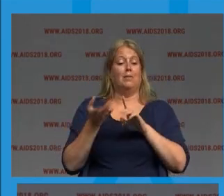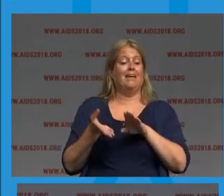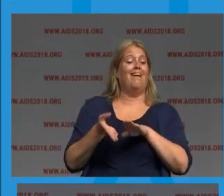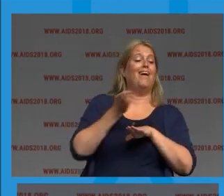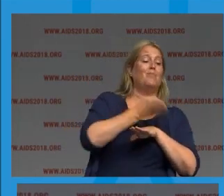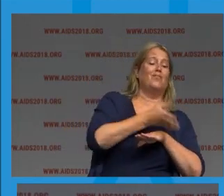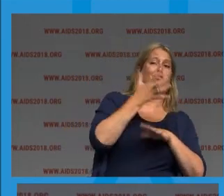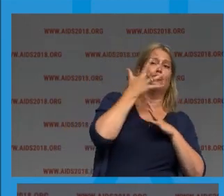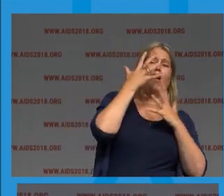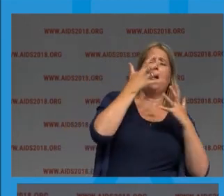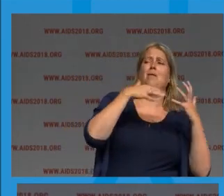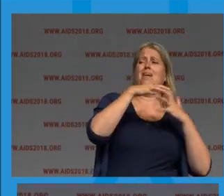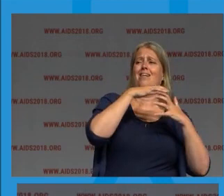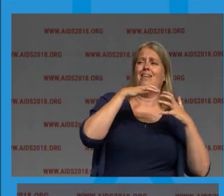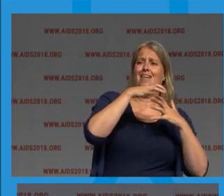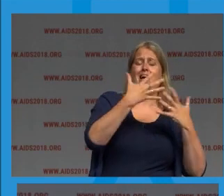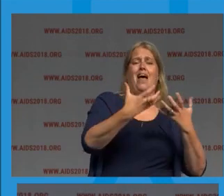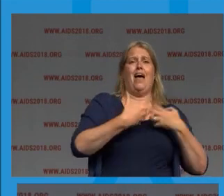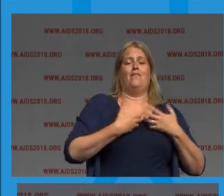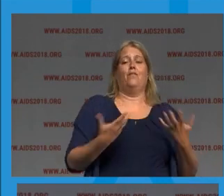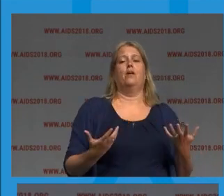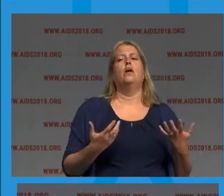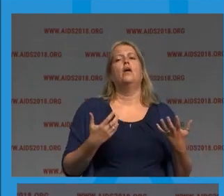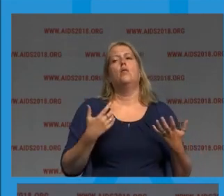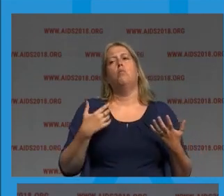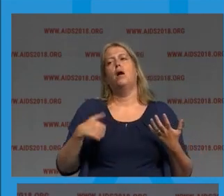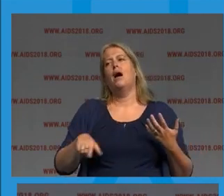already gone through. However, I didn't